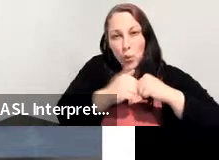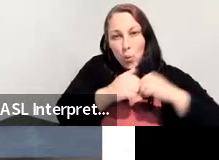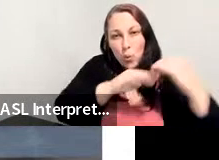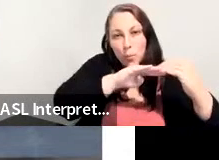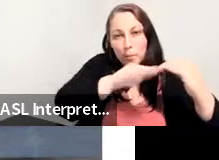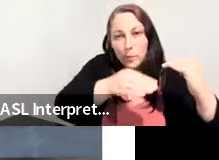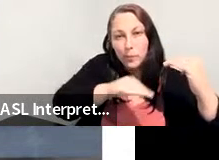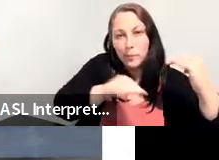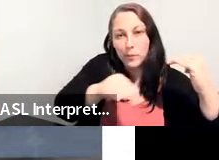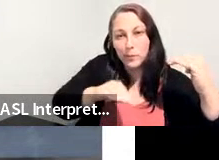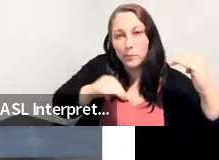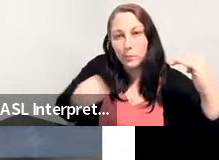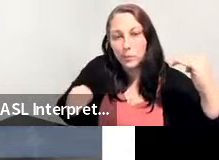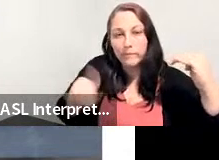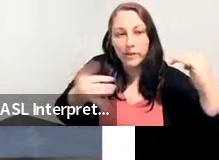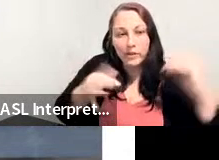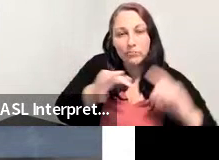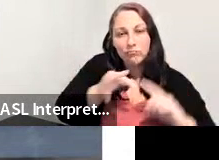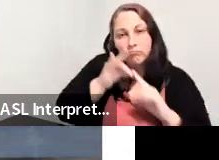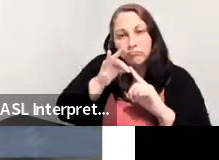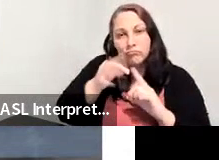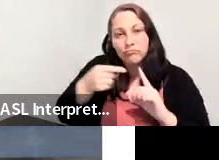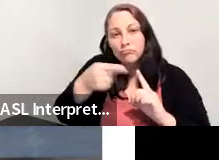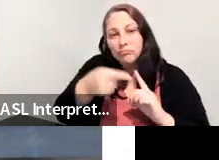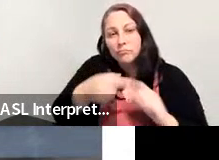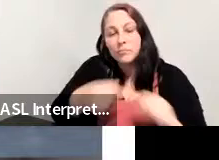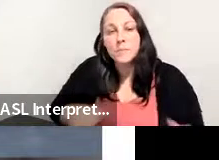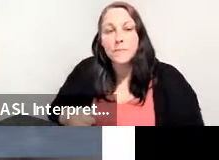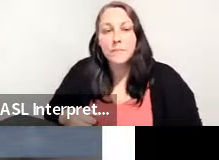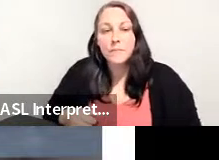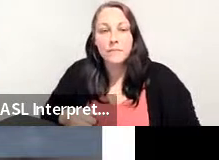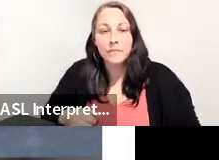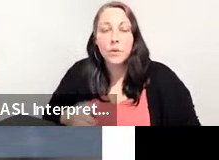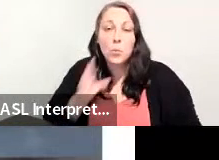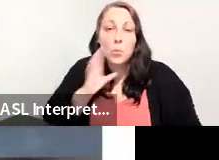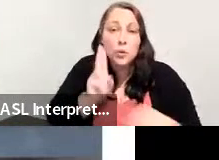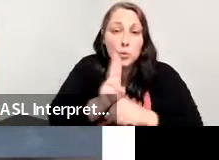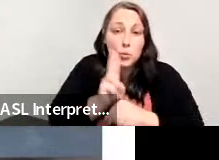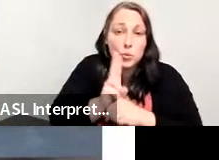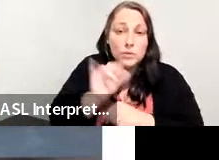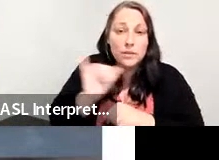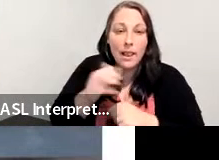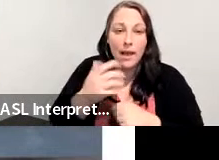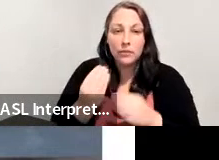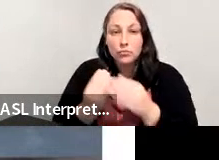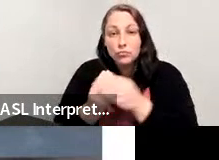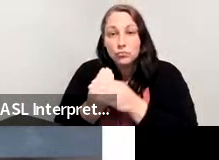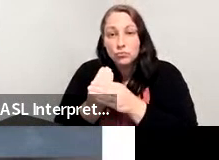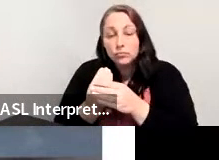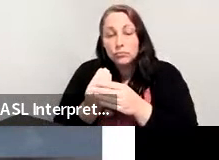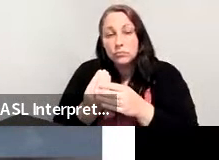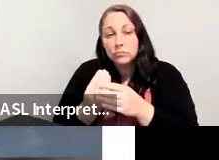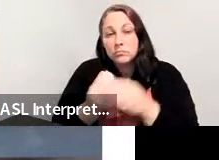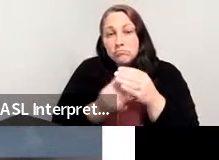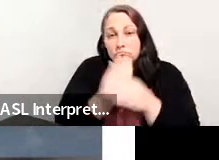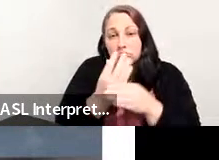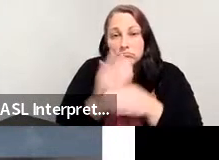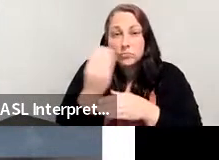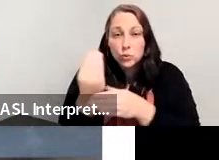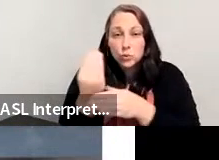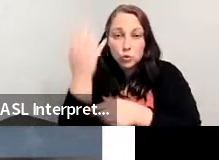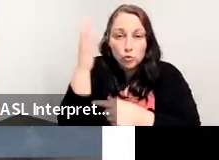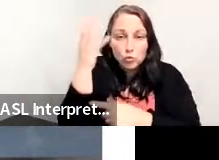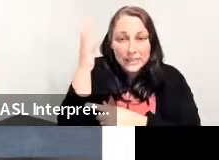kind of distinctive feature. We're anticipating using elements like multi-stem trees to create kind of visual